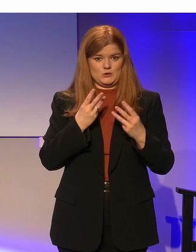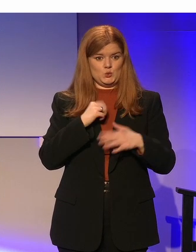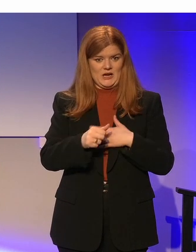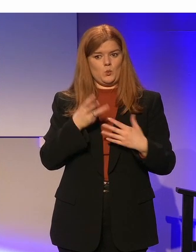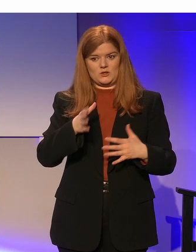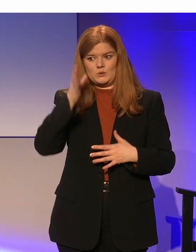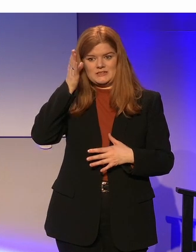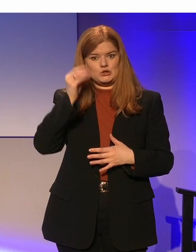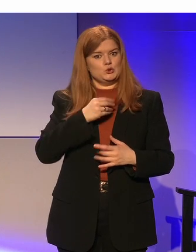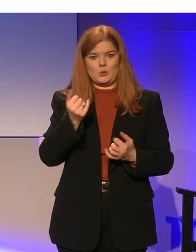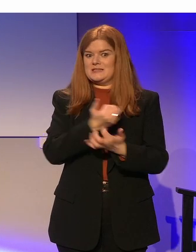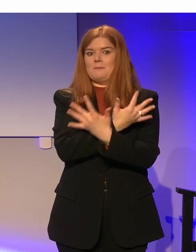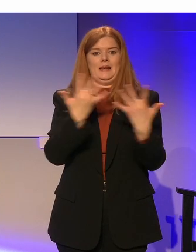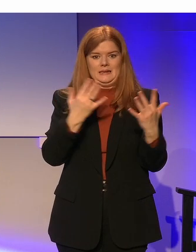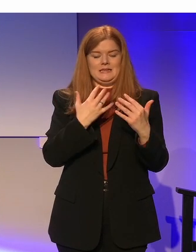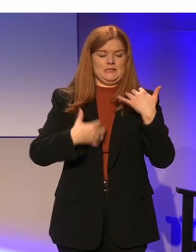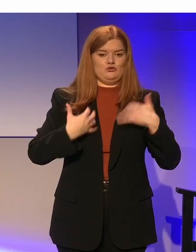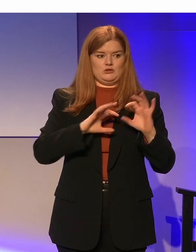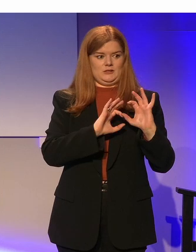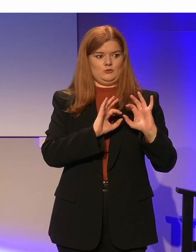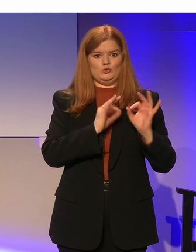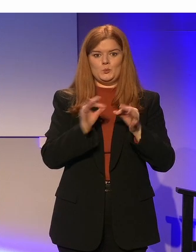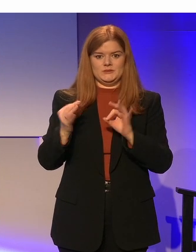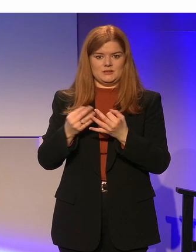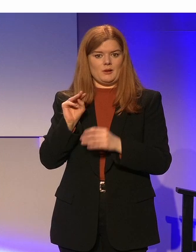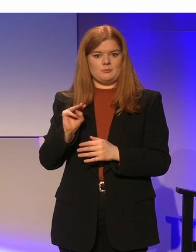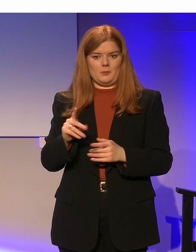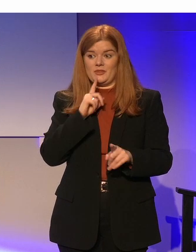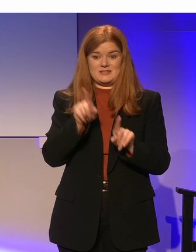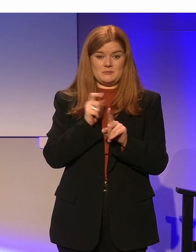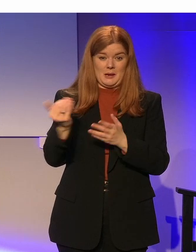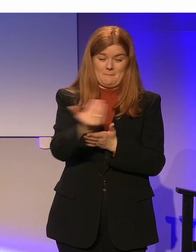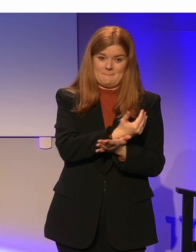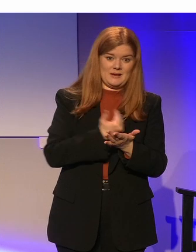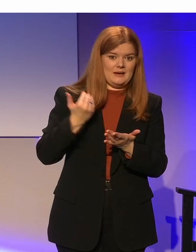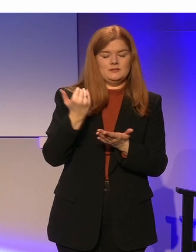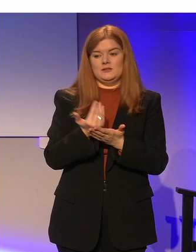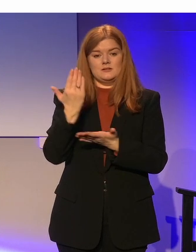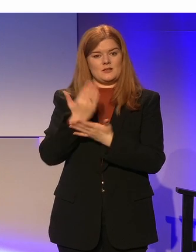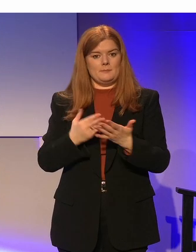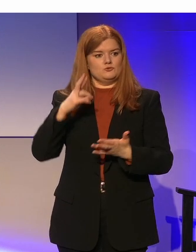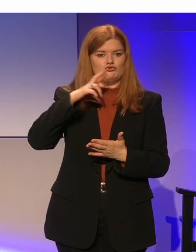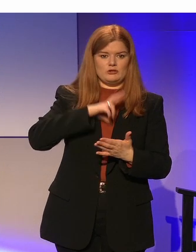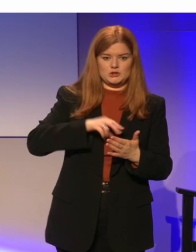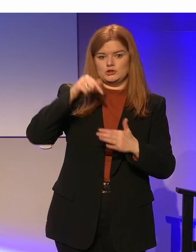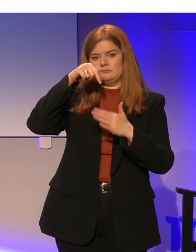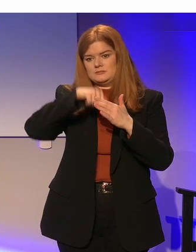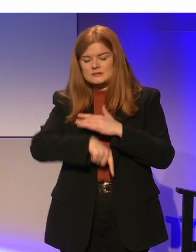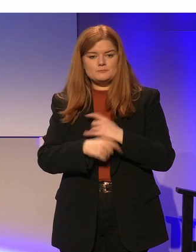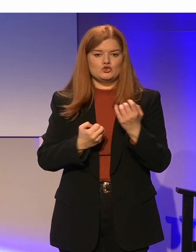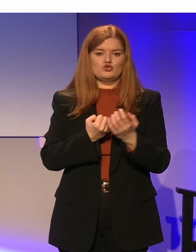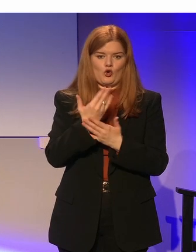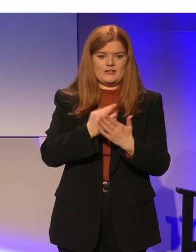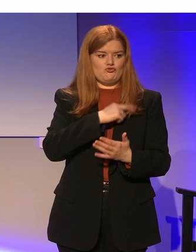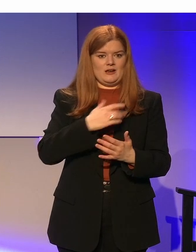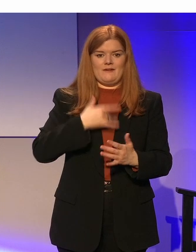do was to hear from as many participants as possible, whilst also hearing some of the richer, deeper